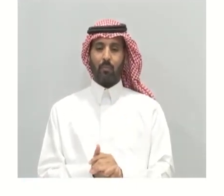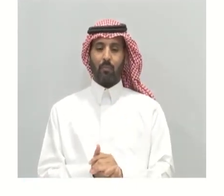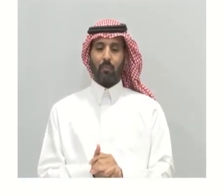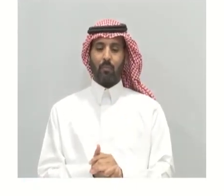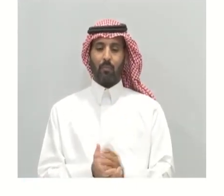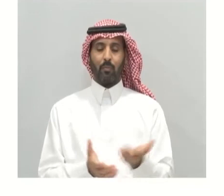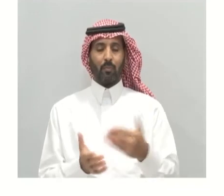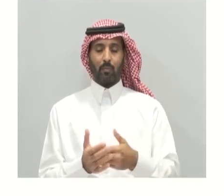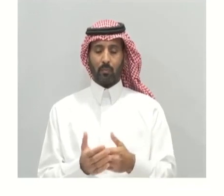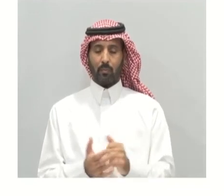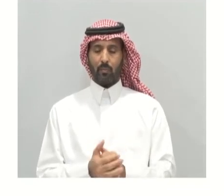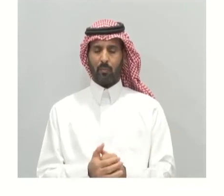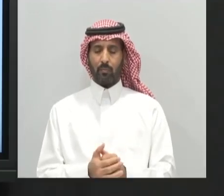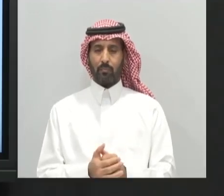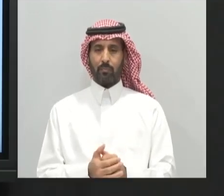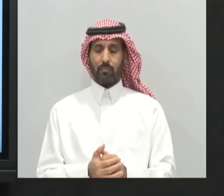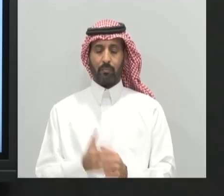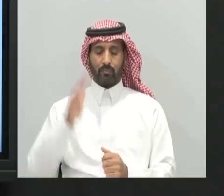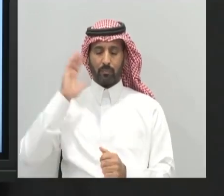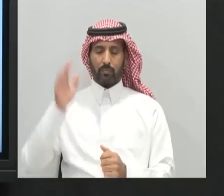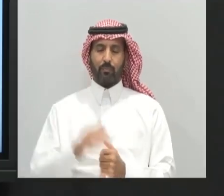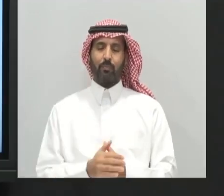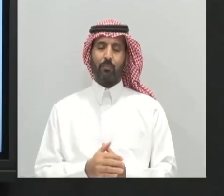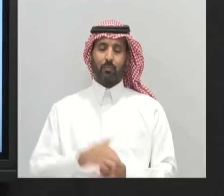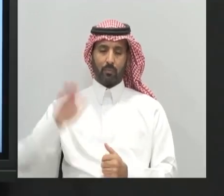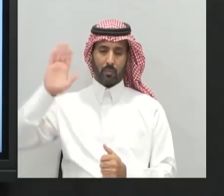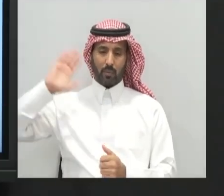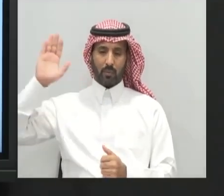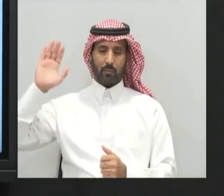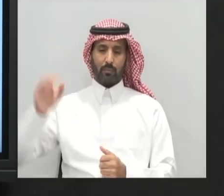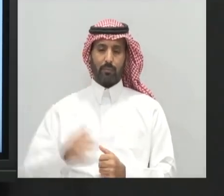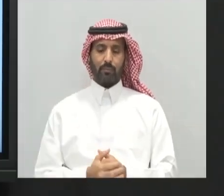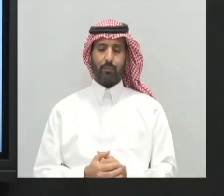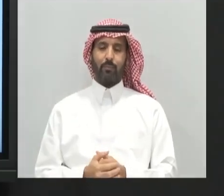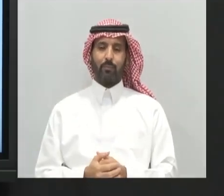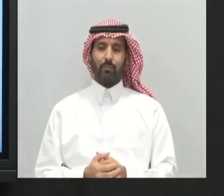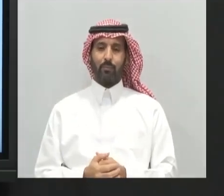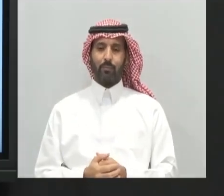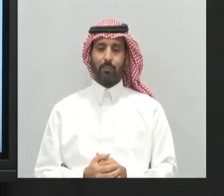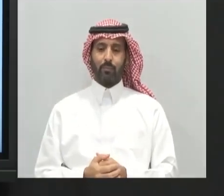dear student, we have reached the end of our lesson. Thank you very much for watching, and I'll see you next time.